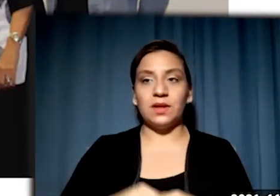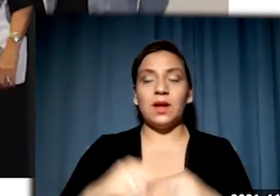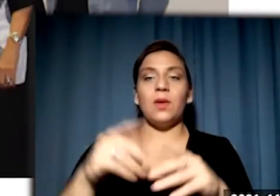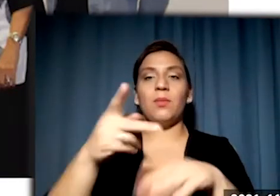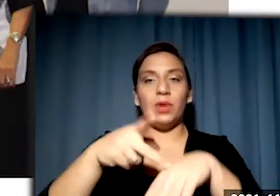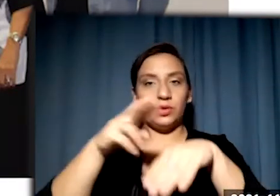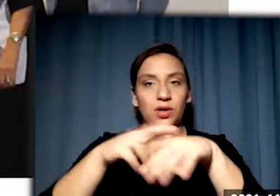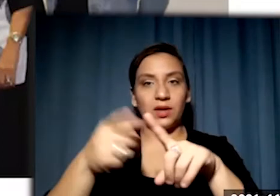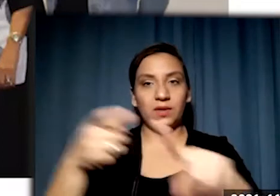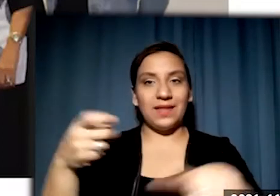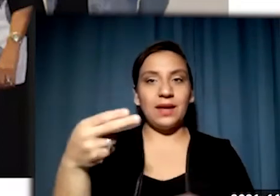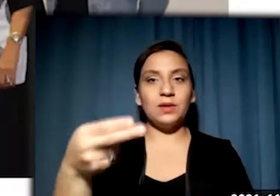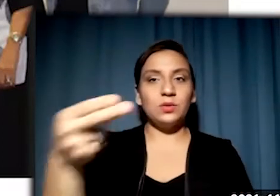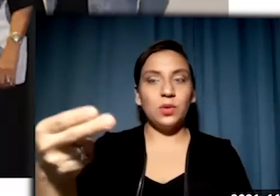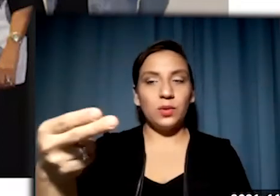History